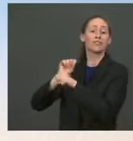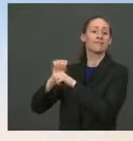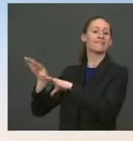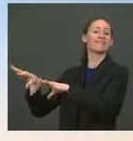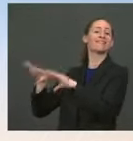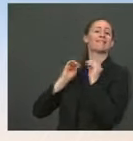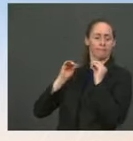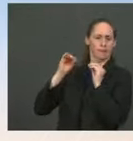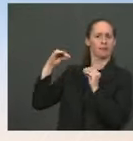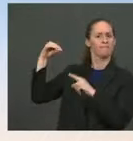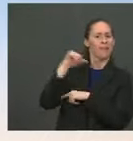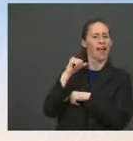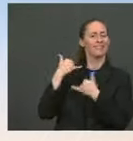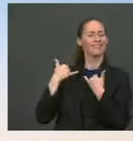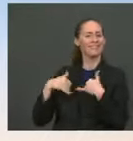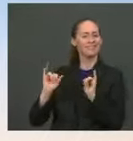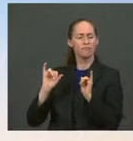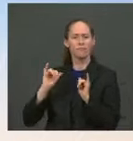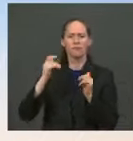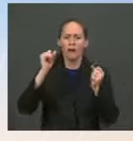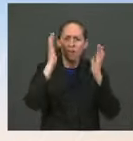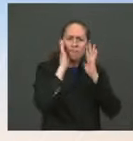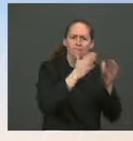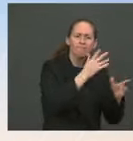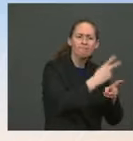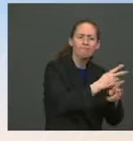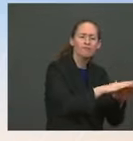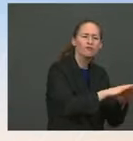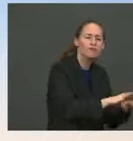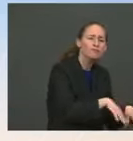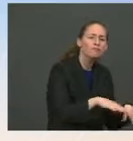care, making sure that,